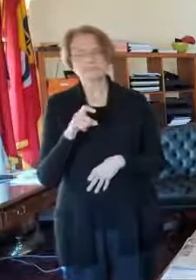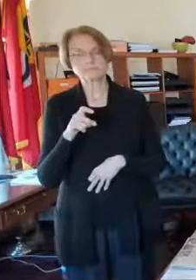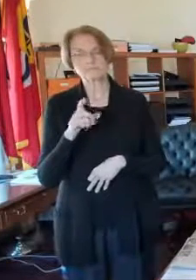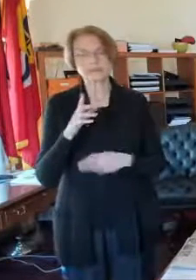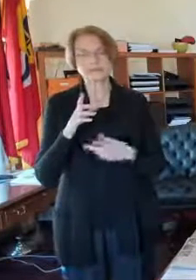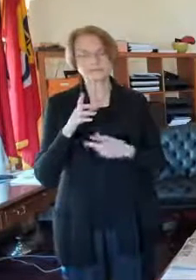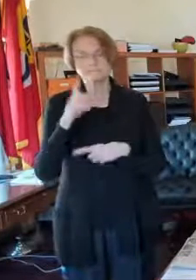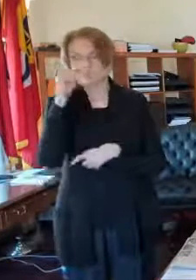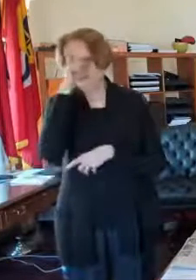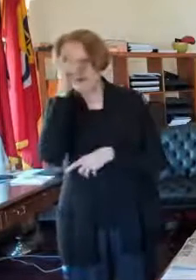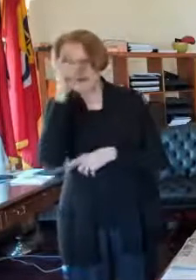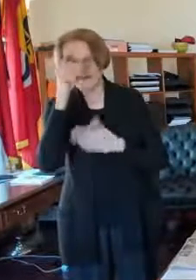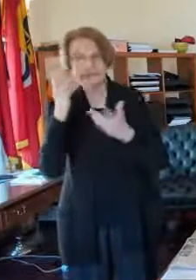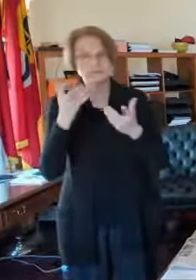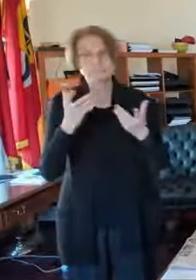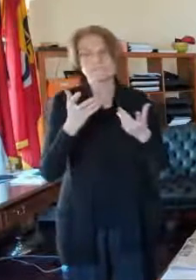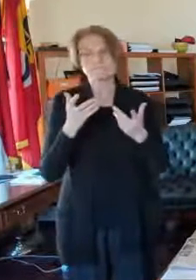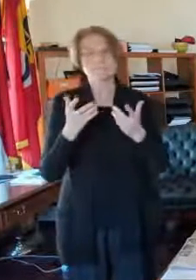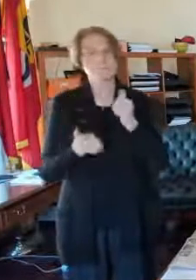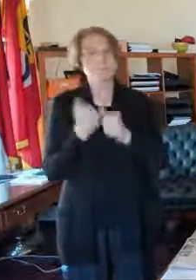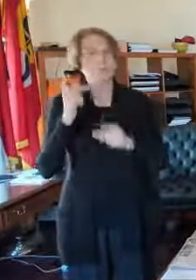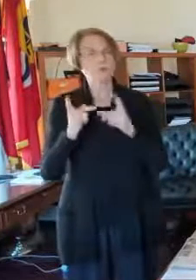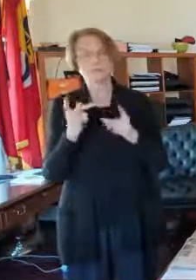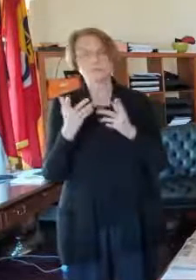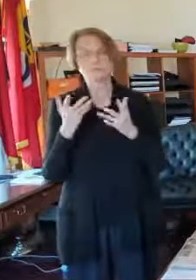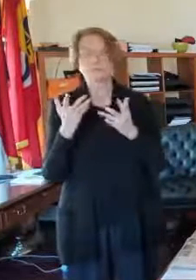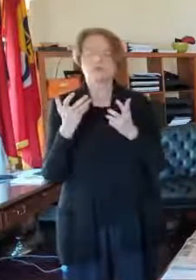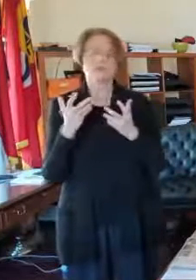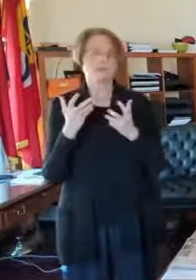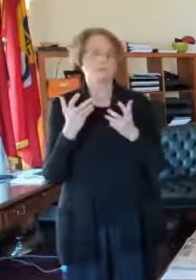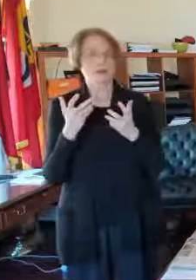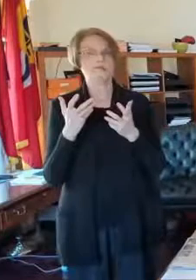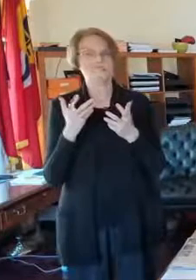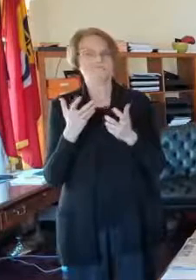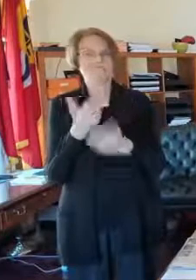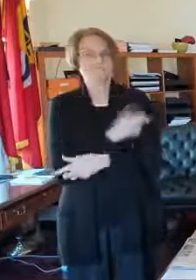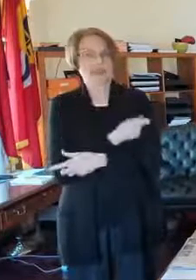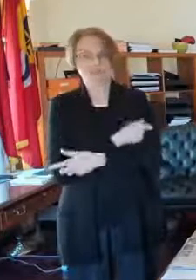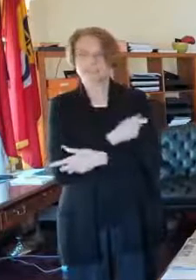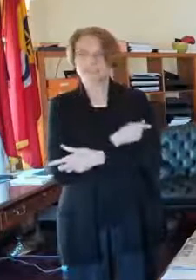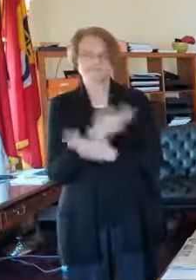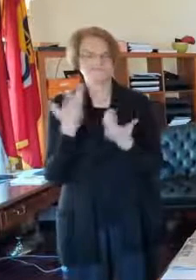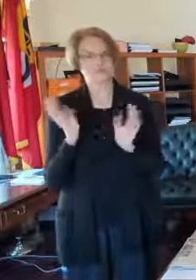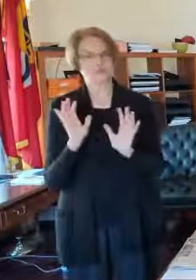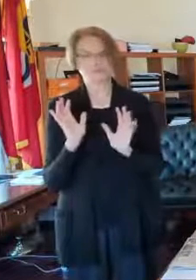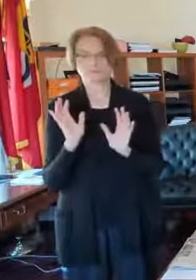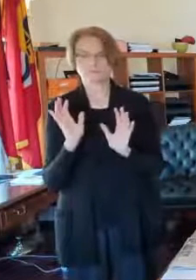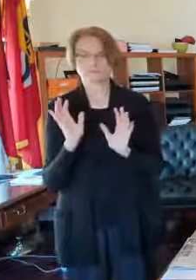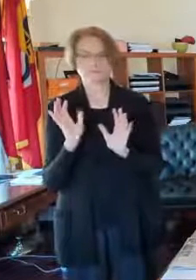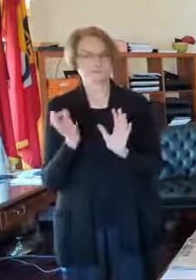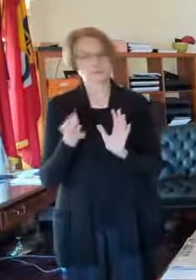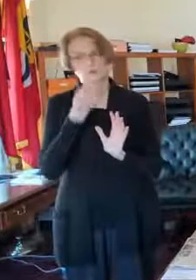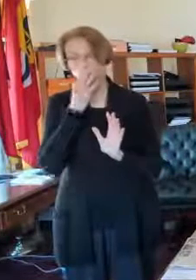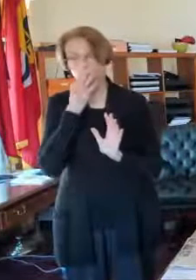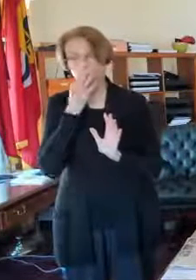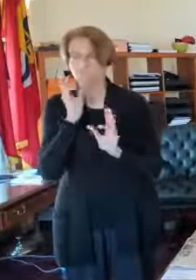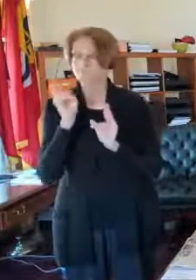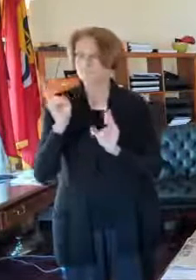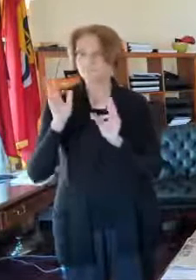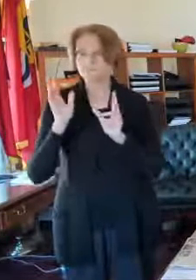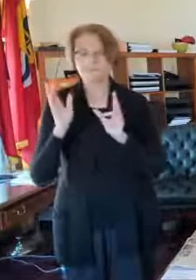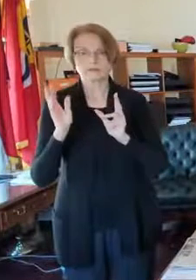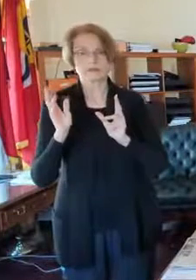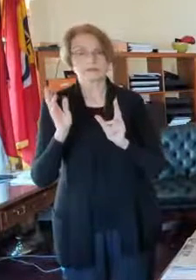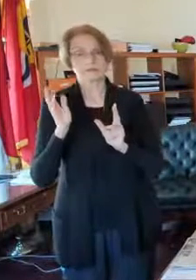Many of us, I wouldn't say we all, but most people want to get this vaccine, want to get the vaccination as soon as possible. We know